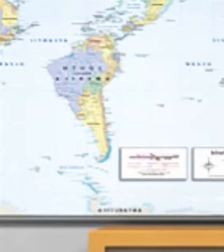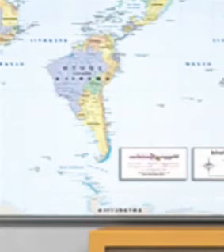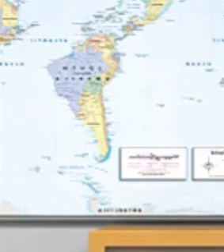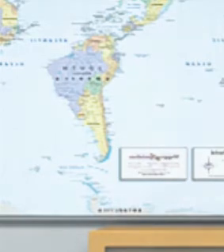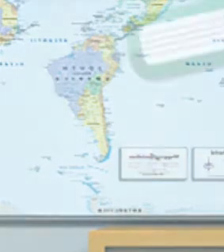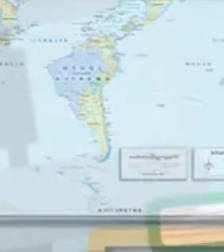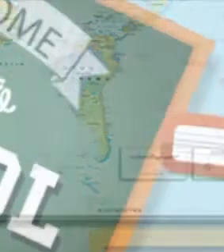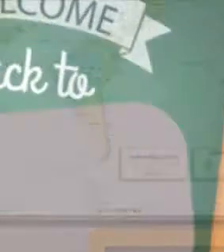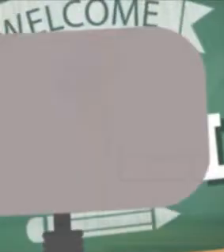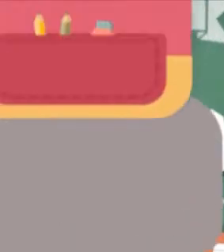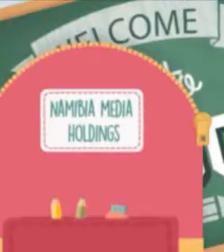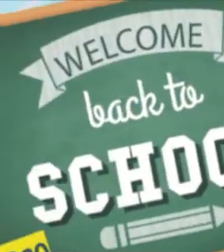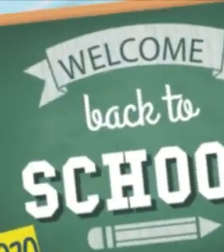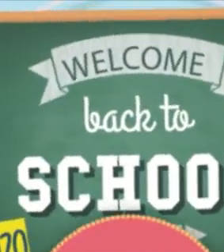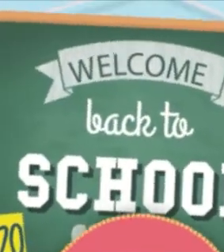2.